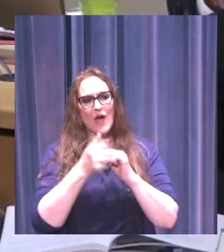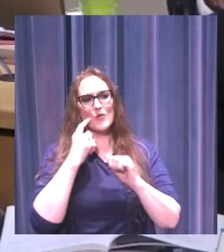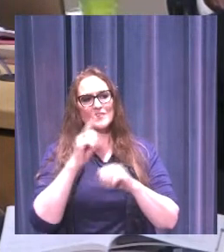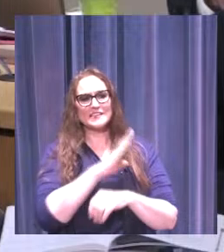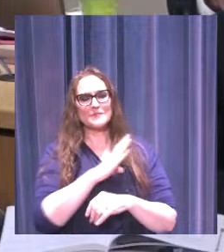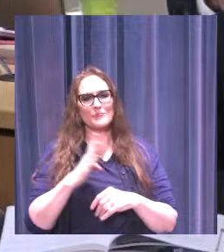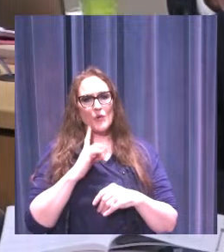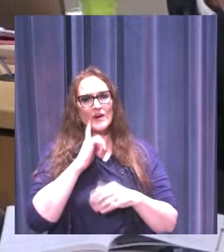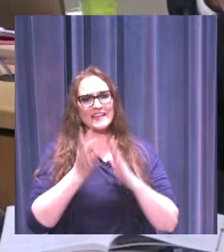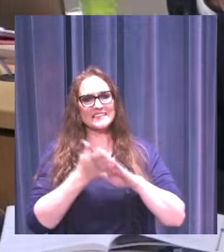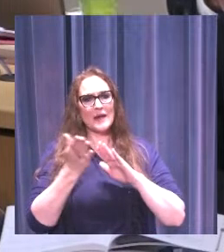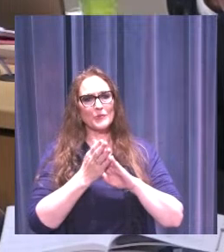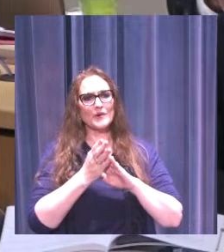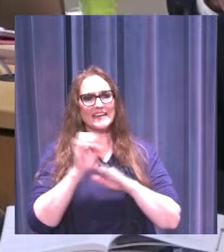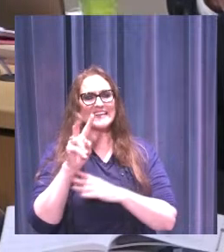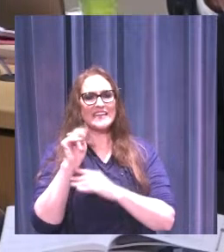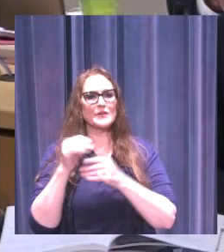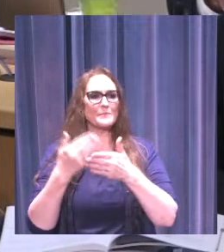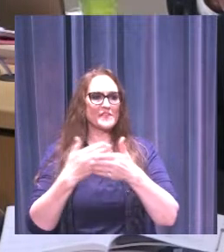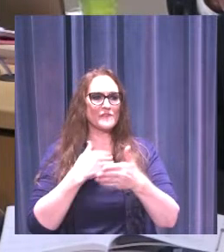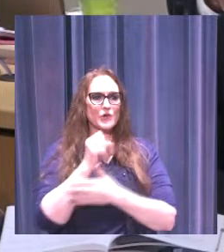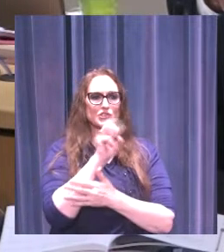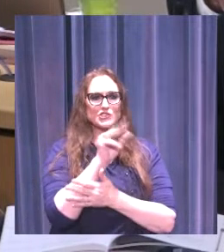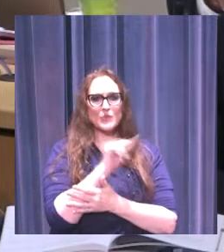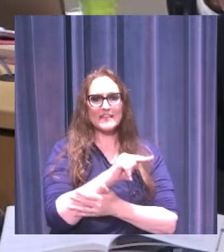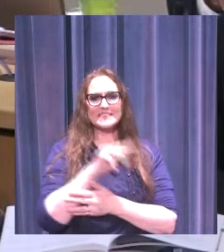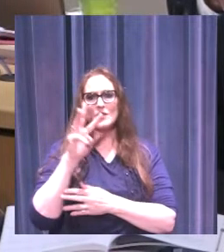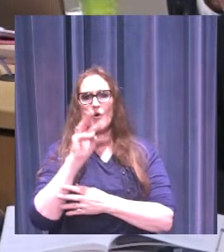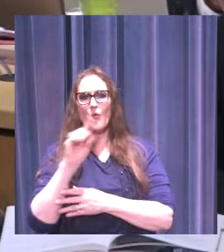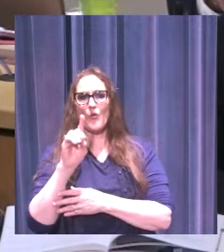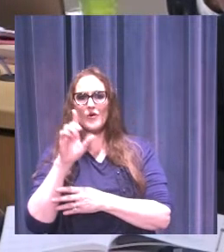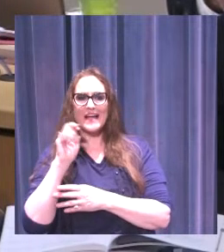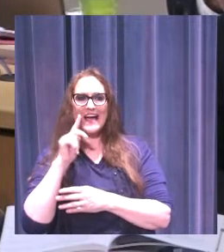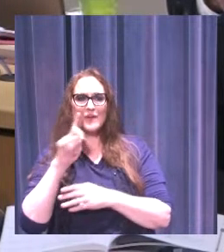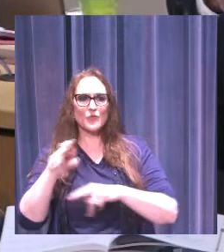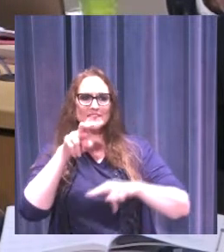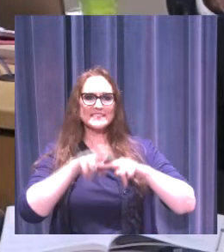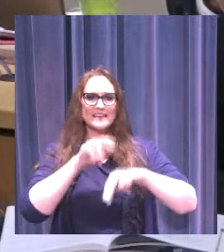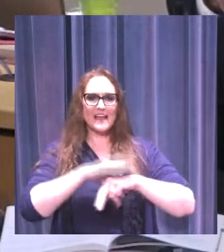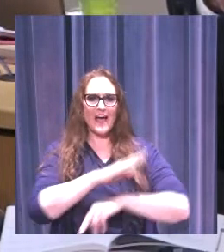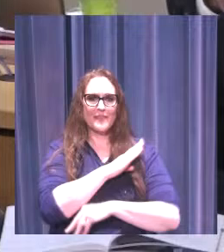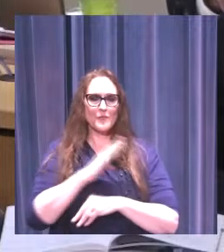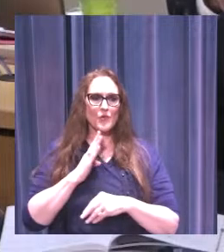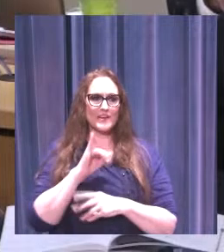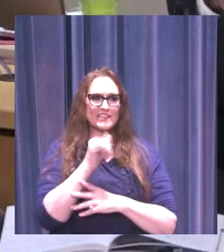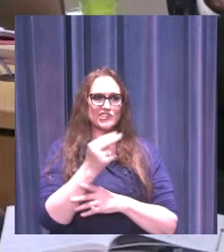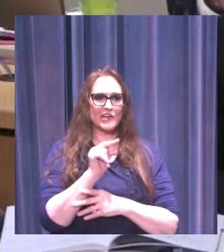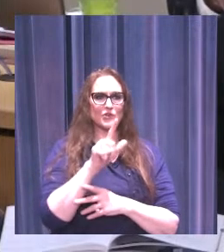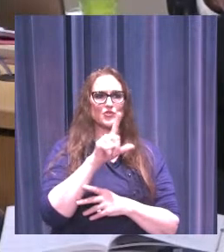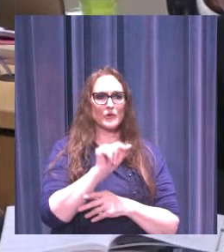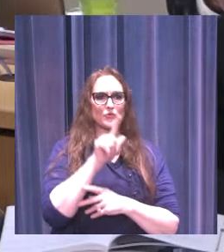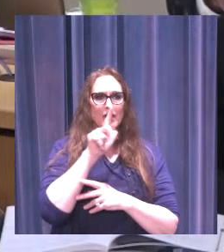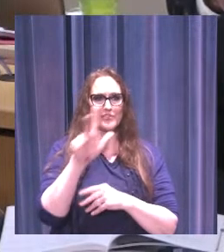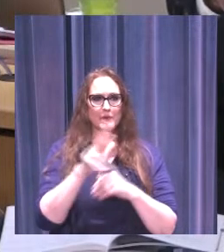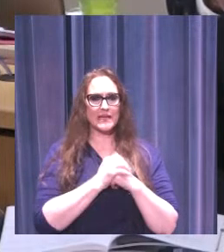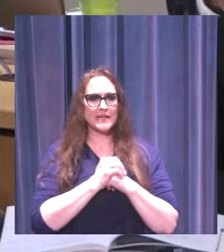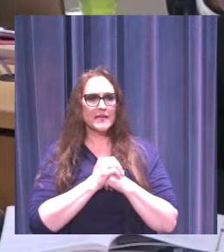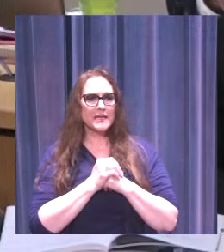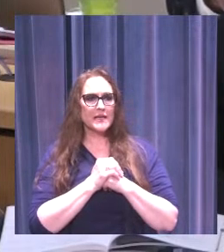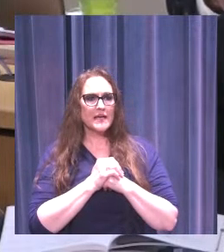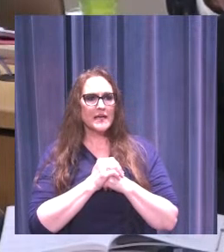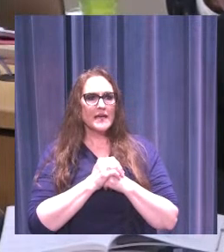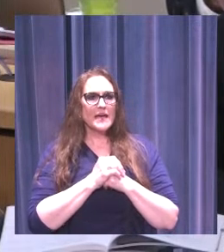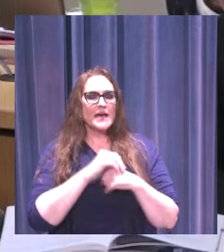Trustees Swanson and Wolcott, elected in November of 2022, were seated officially on the board in January 2023.